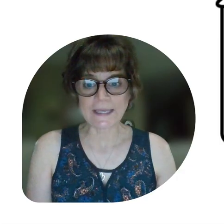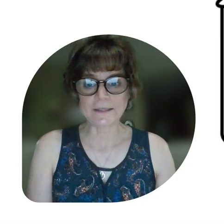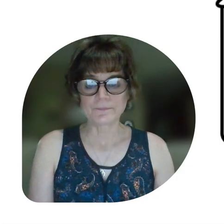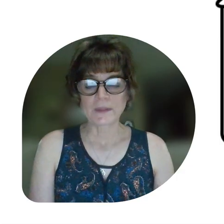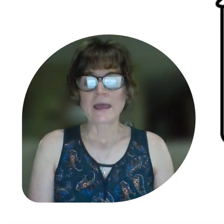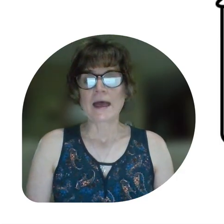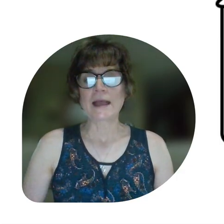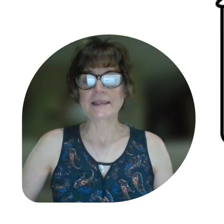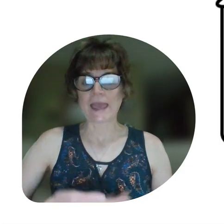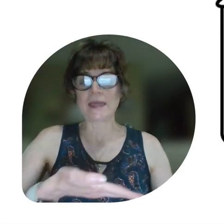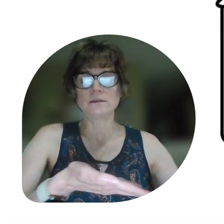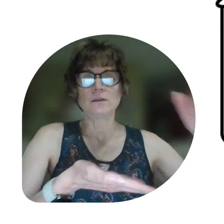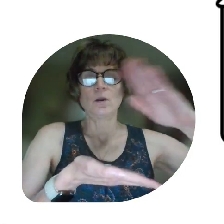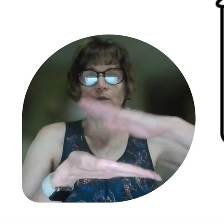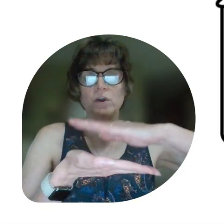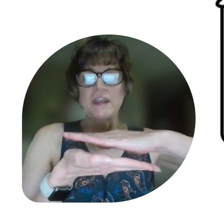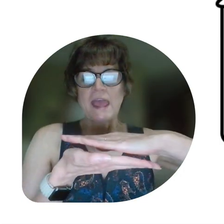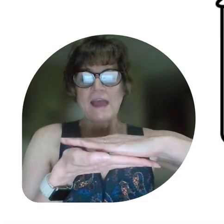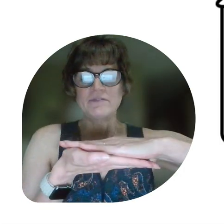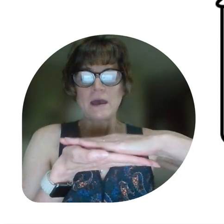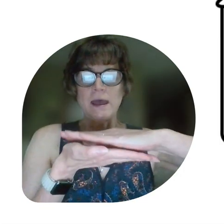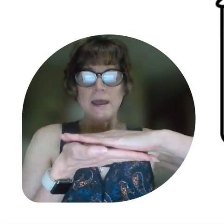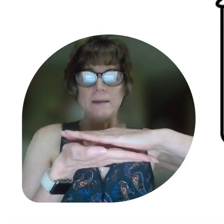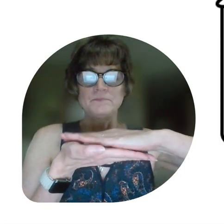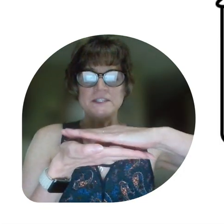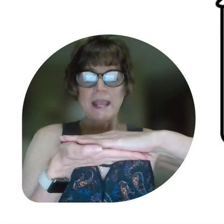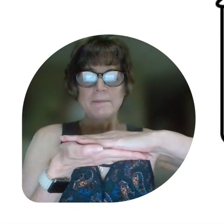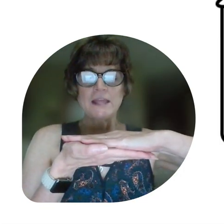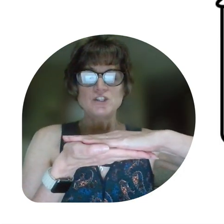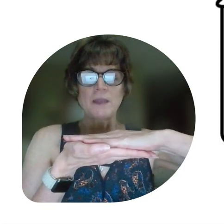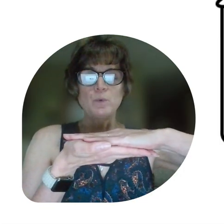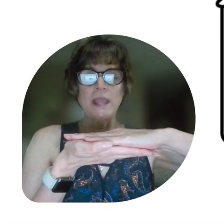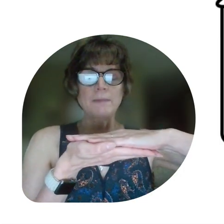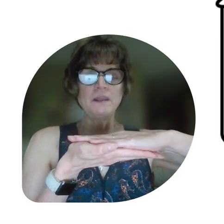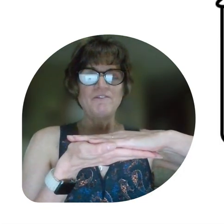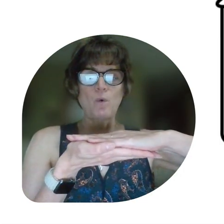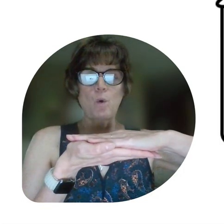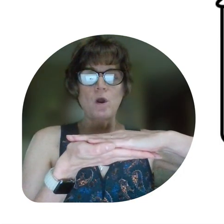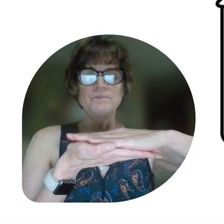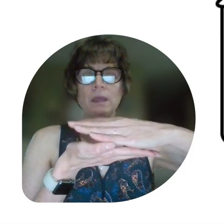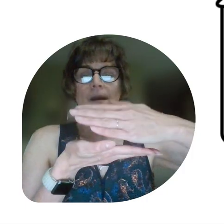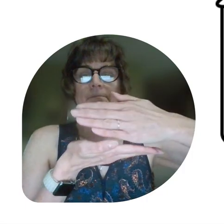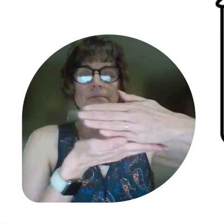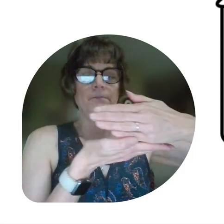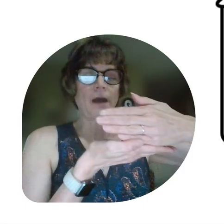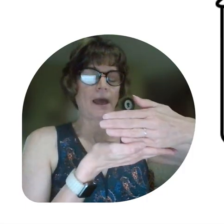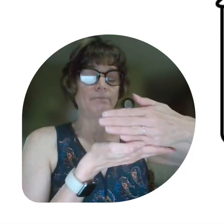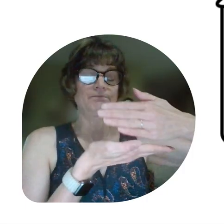Close lid. Again, we're going to have the same hand shape we had before.